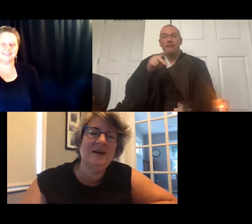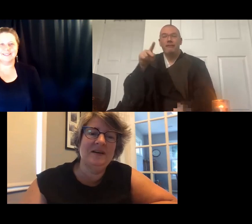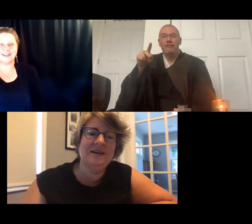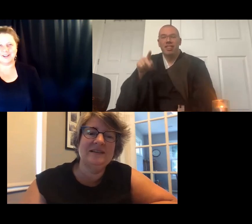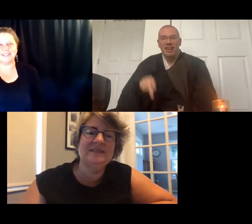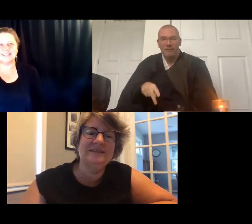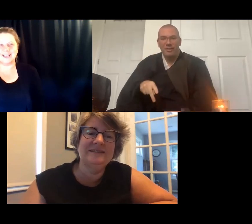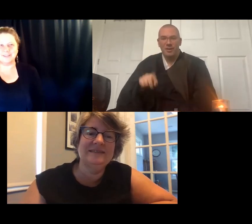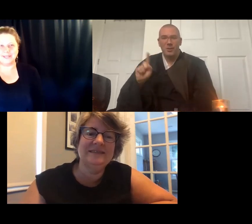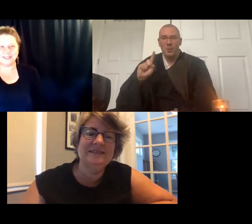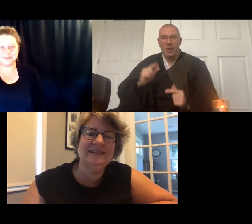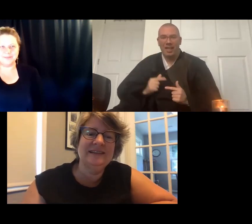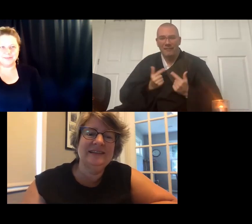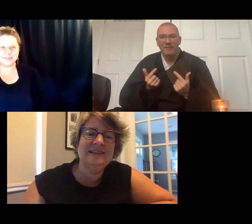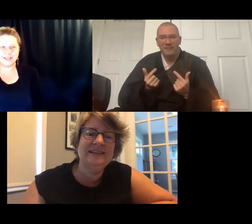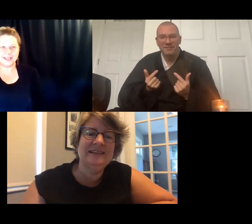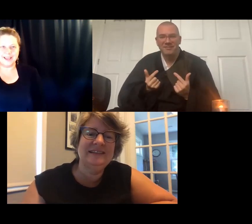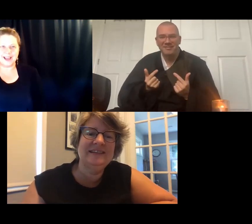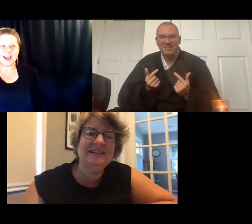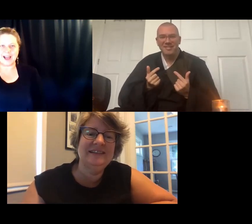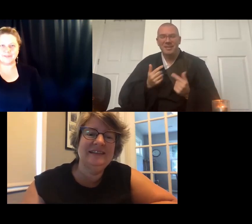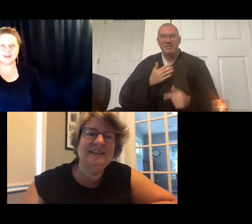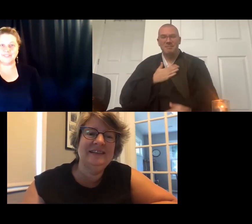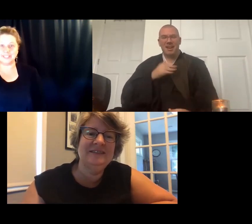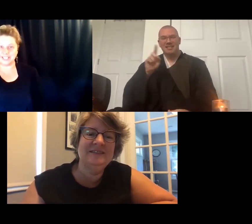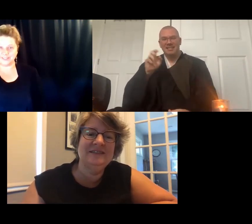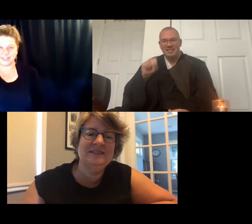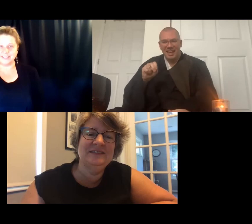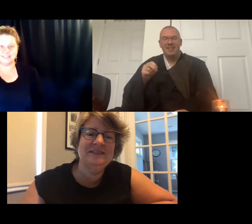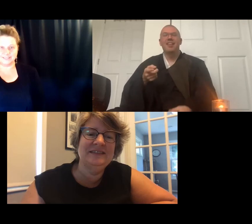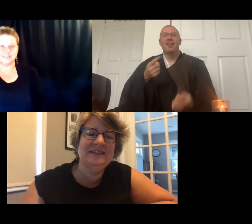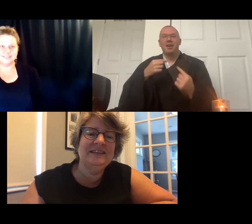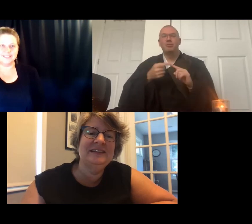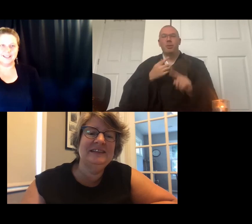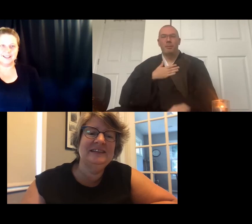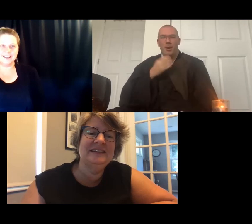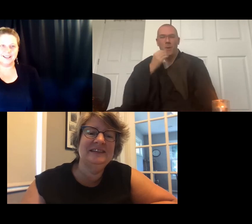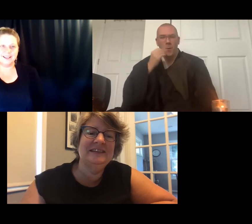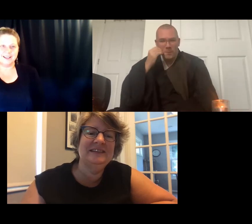my heart, inside me. I'm from Philadelphia.